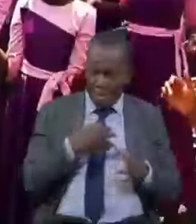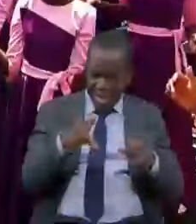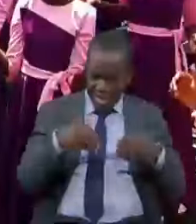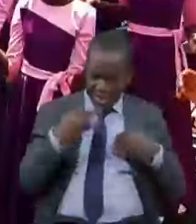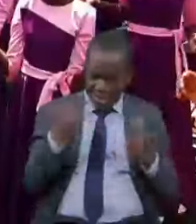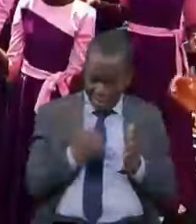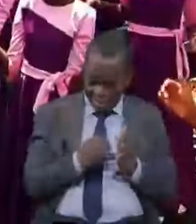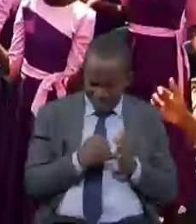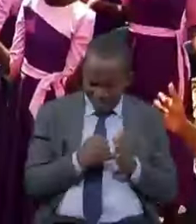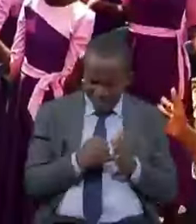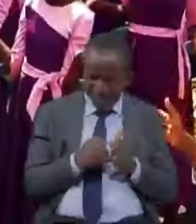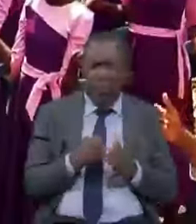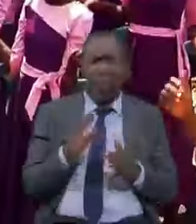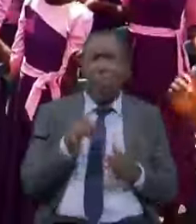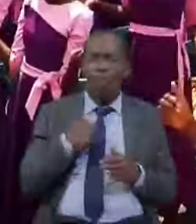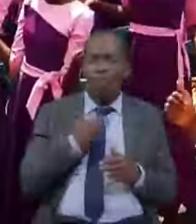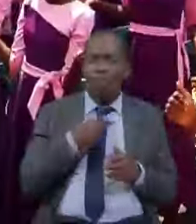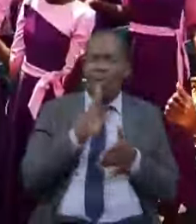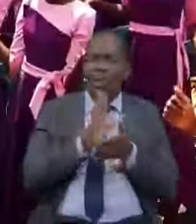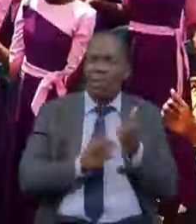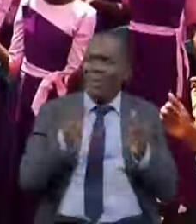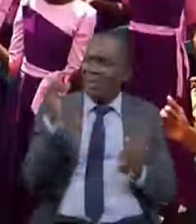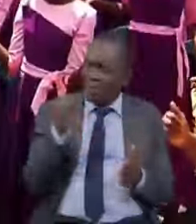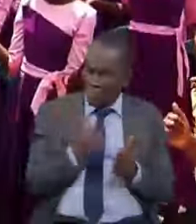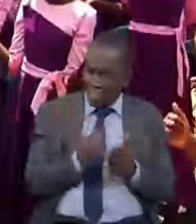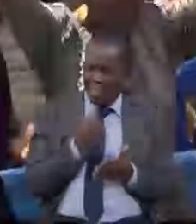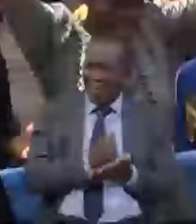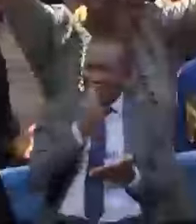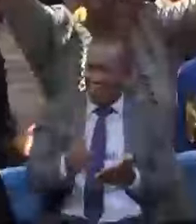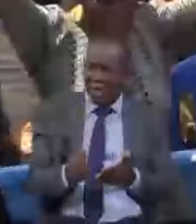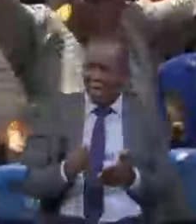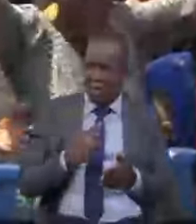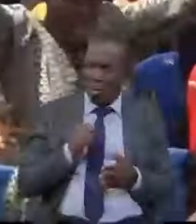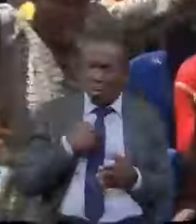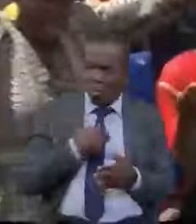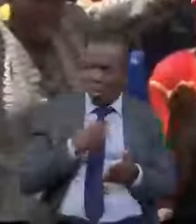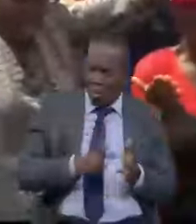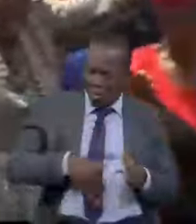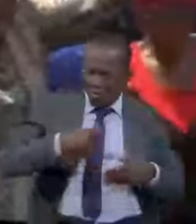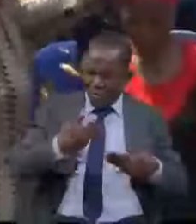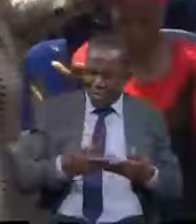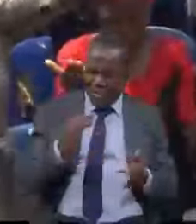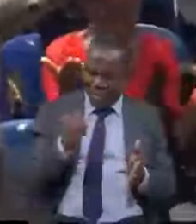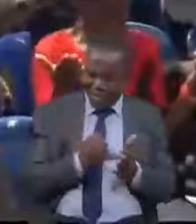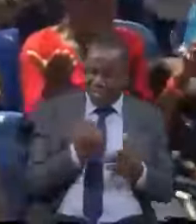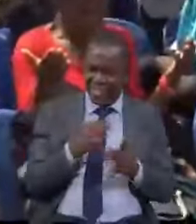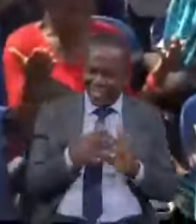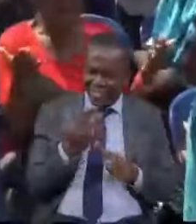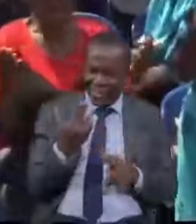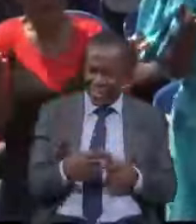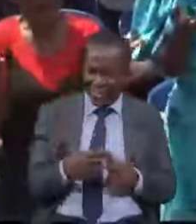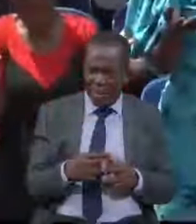believe it. Amen. We confess it. Amen. From this day, no